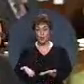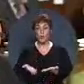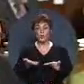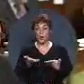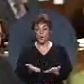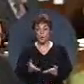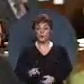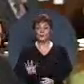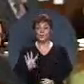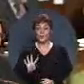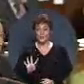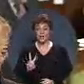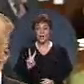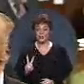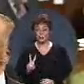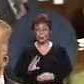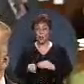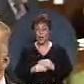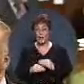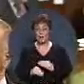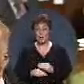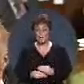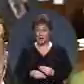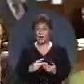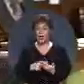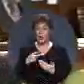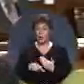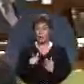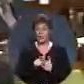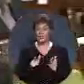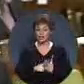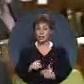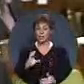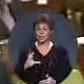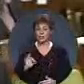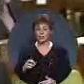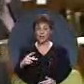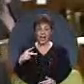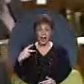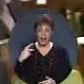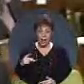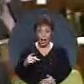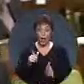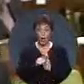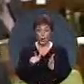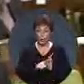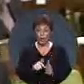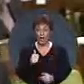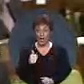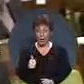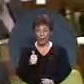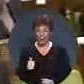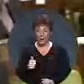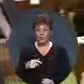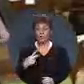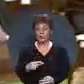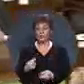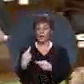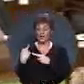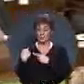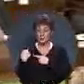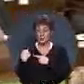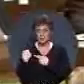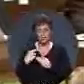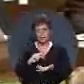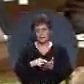own to their Accountability Act. Give us all a break, Mr. Speaker. And while this is going